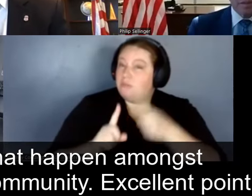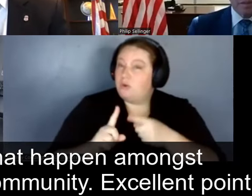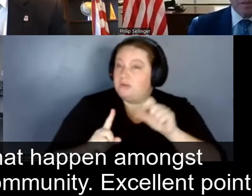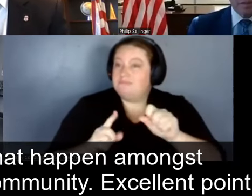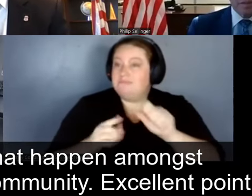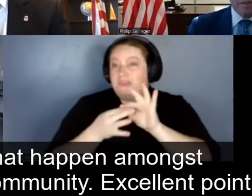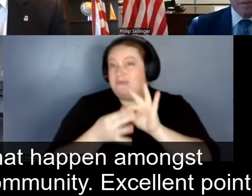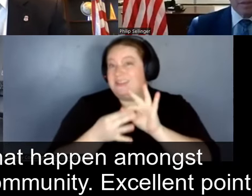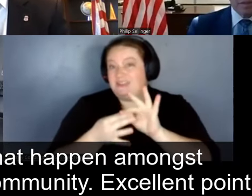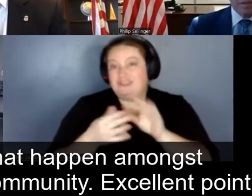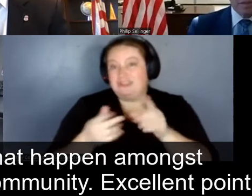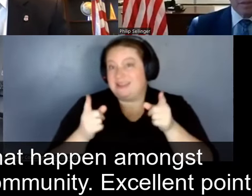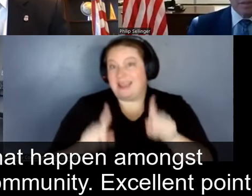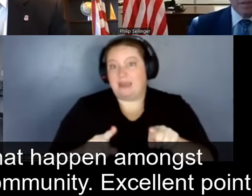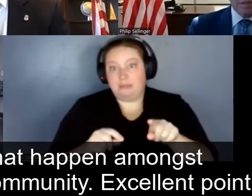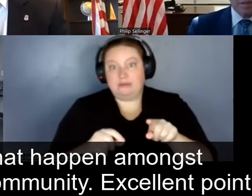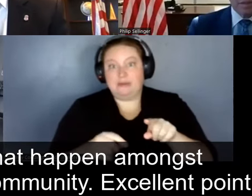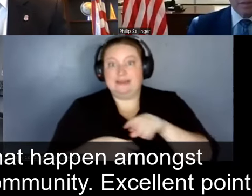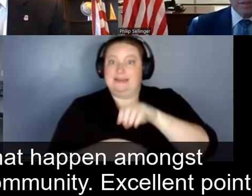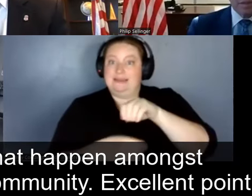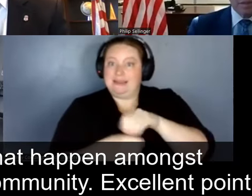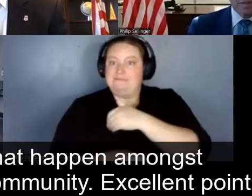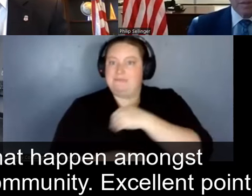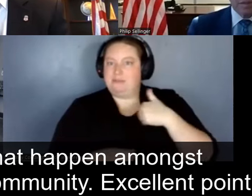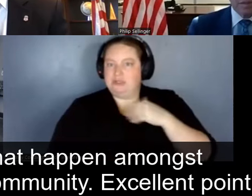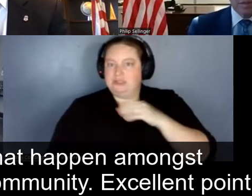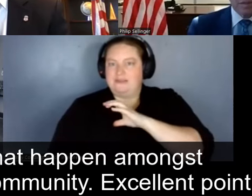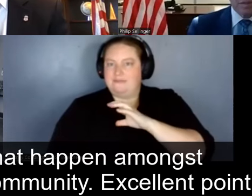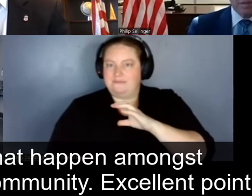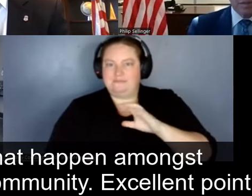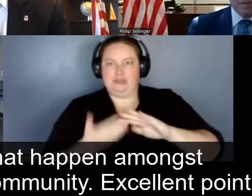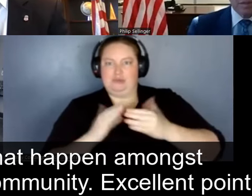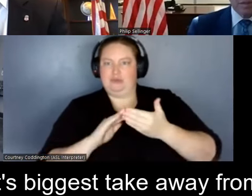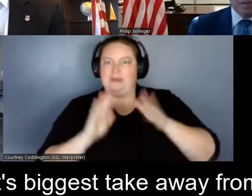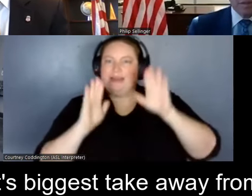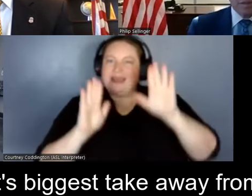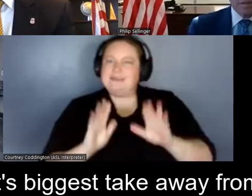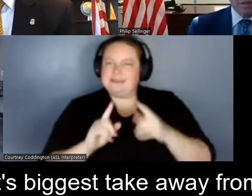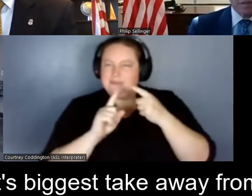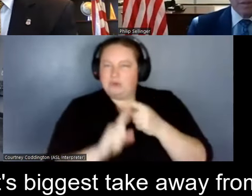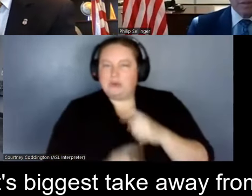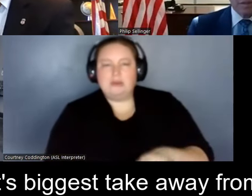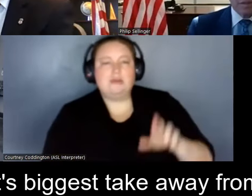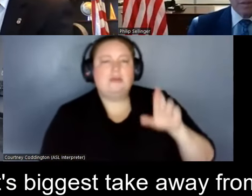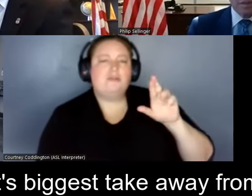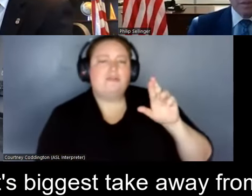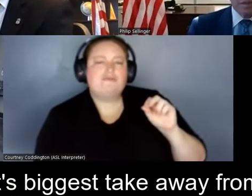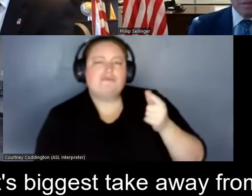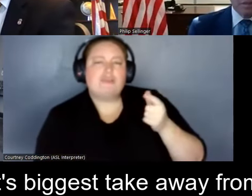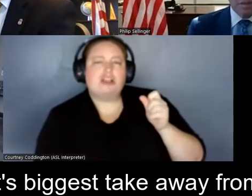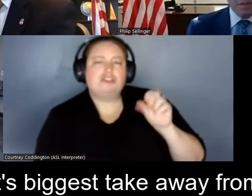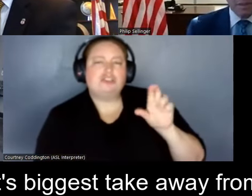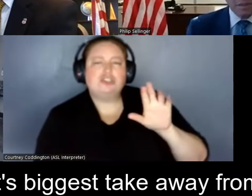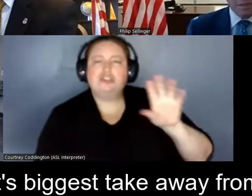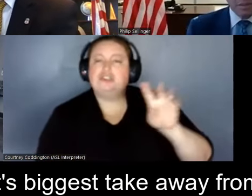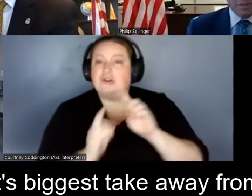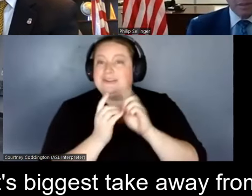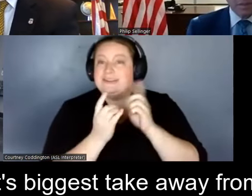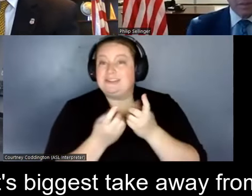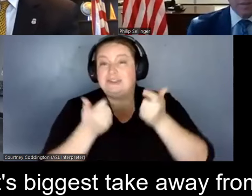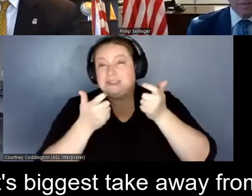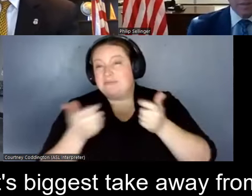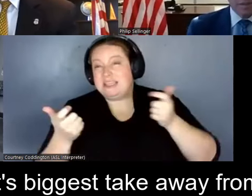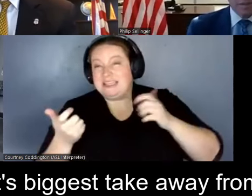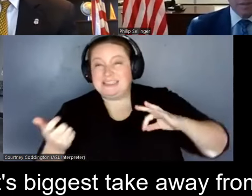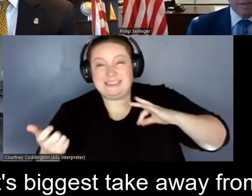happen amongst members of our community. Excellent point. Roger, what's your district's biggest takeaway from United